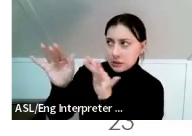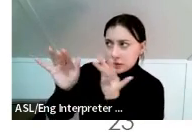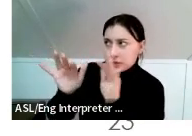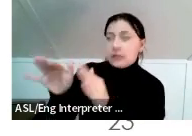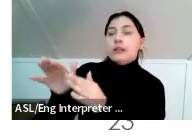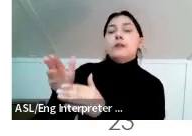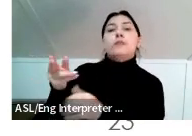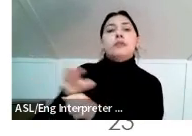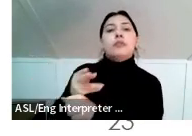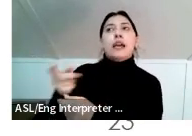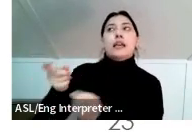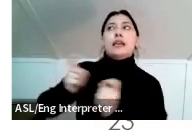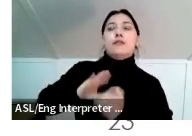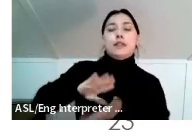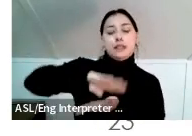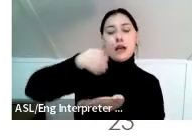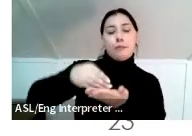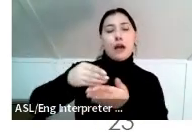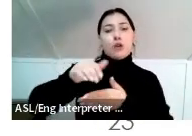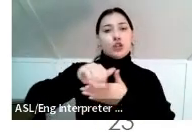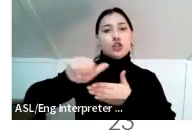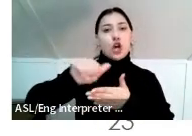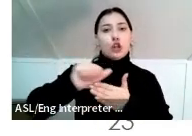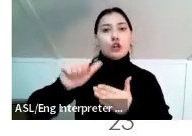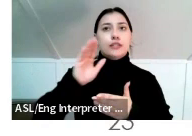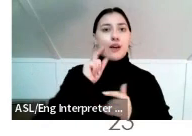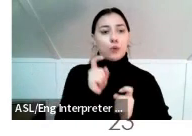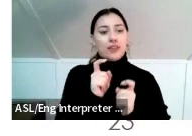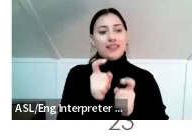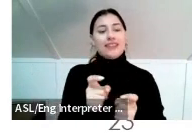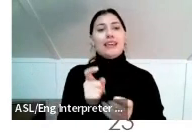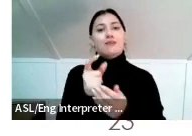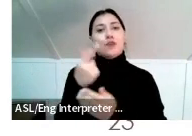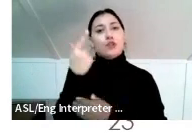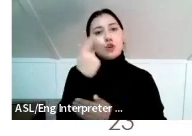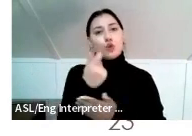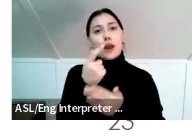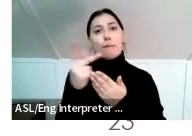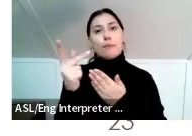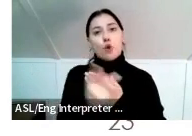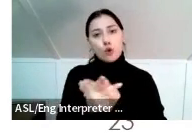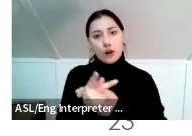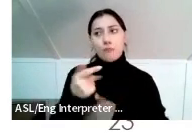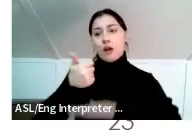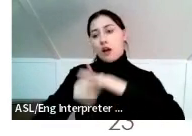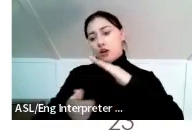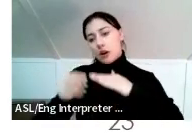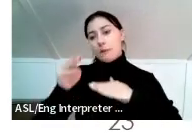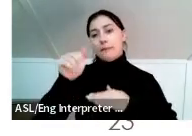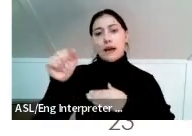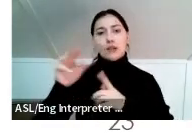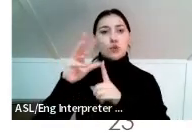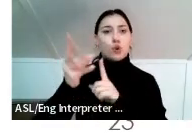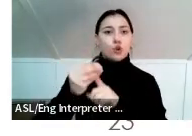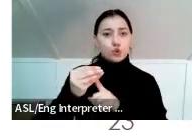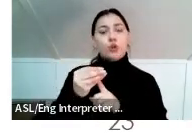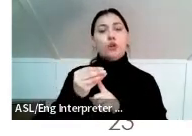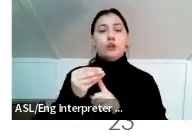amount of dollars that are allocated to this grant program through the Mass Cultural Council's annual spending